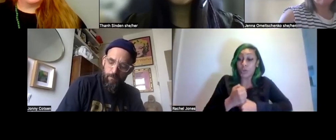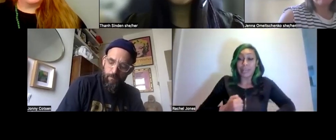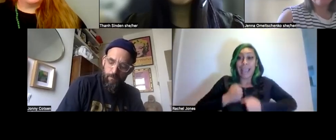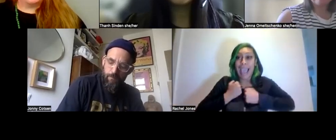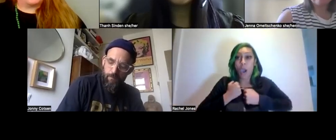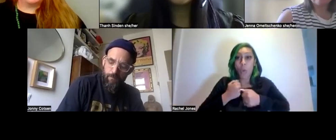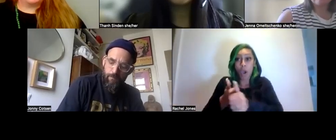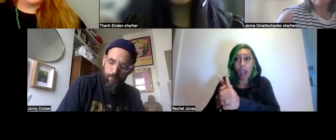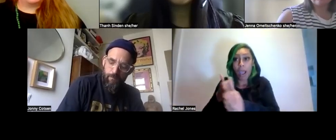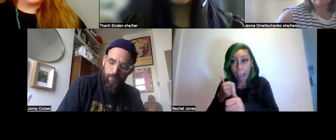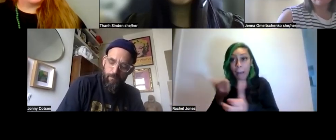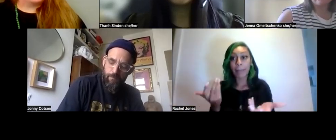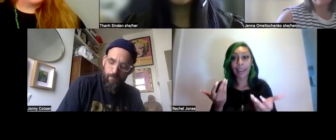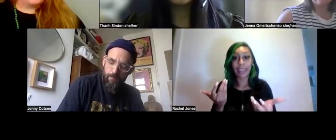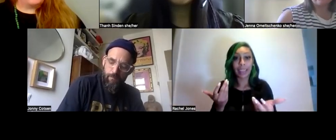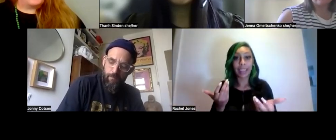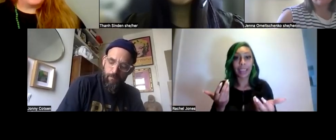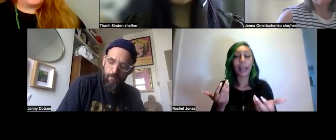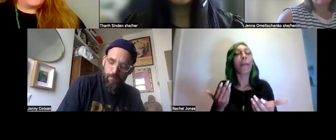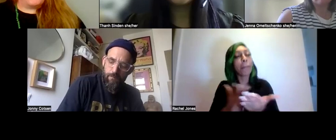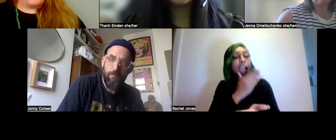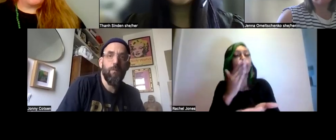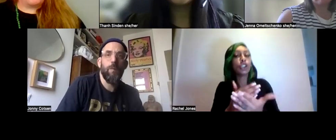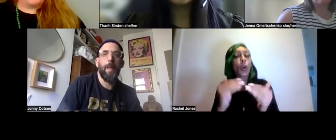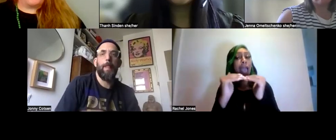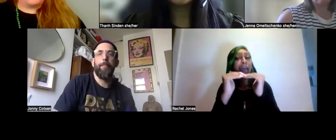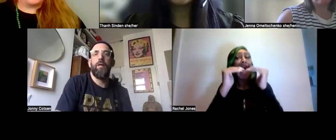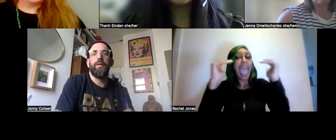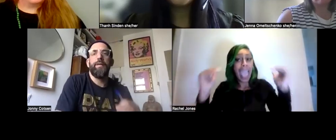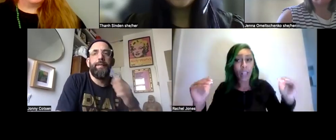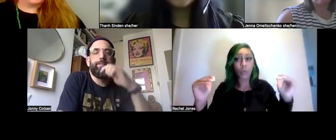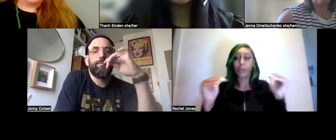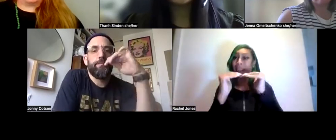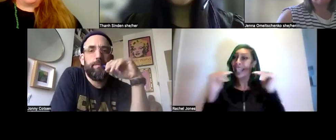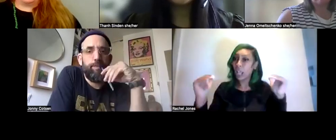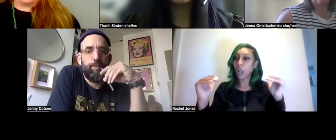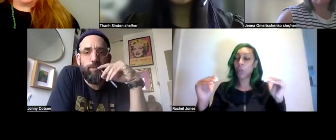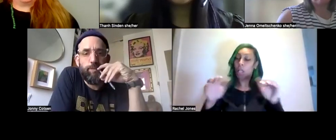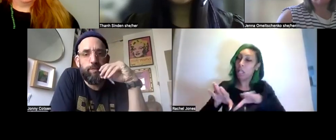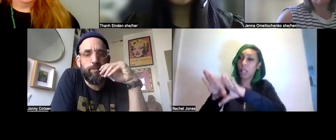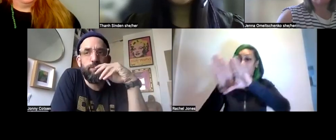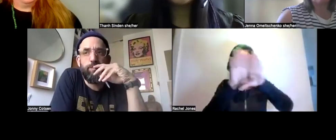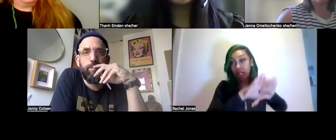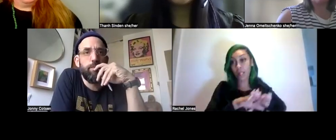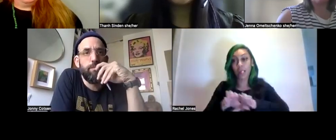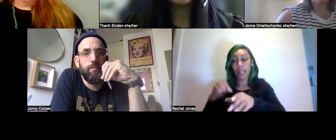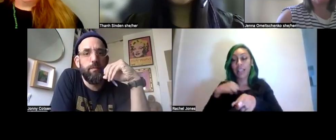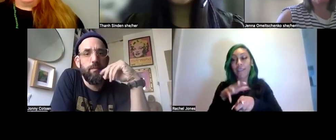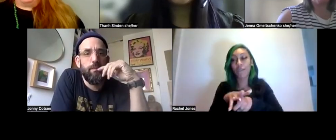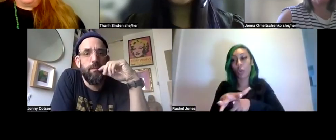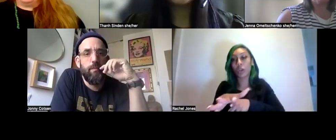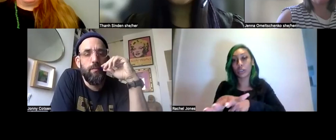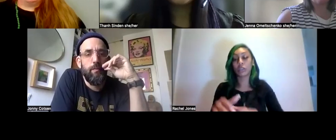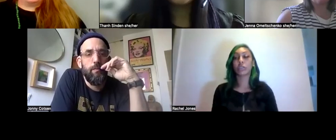can continue to make sure that things are equitable and equal across the board and continue to influence that change.